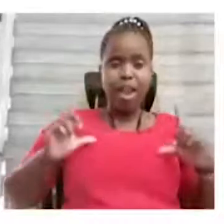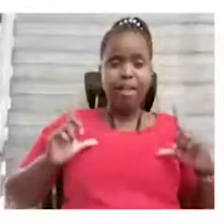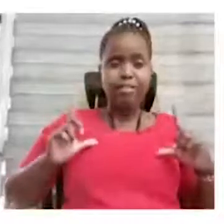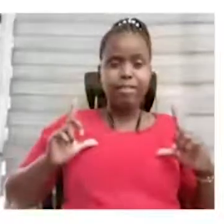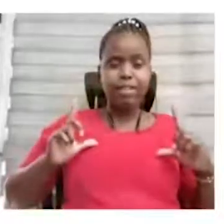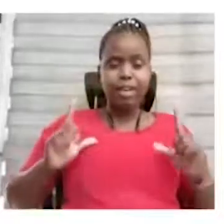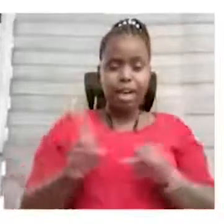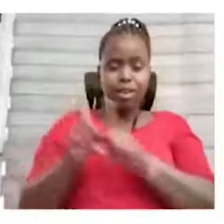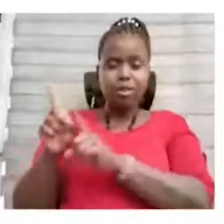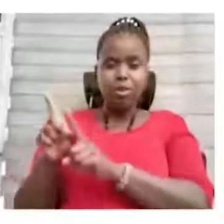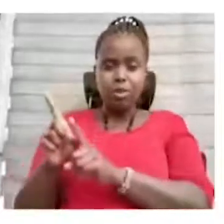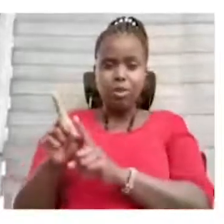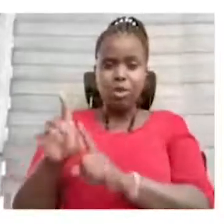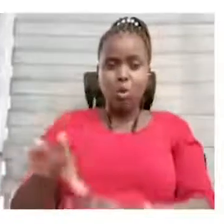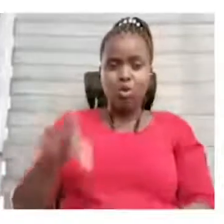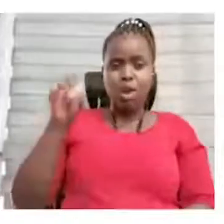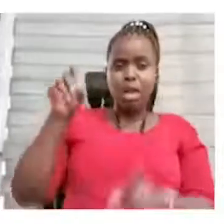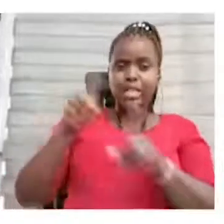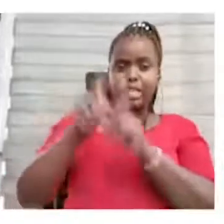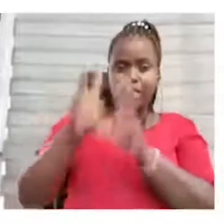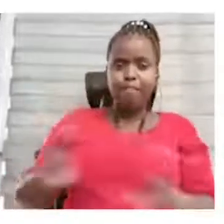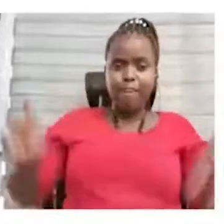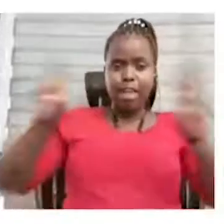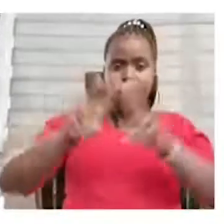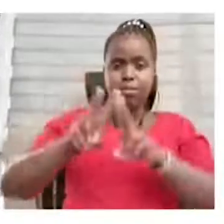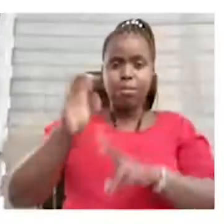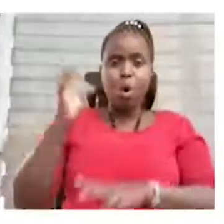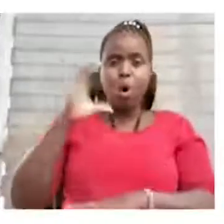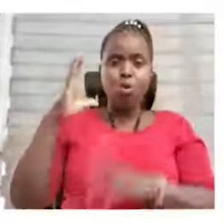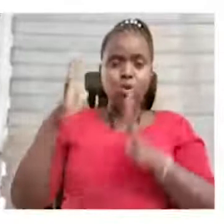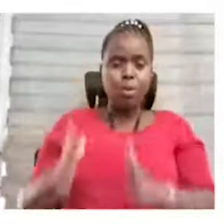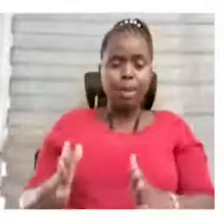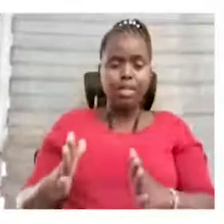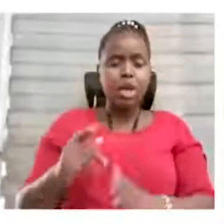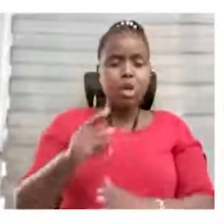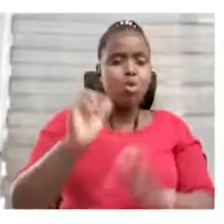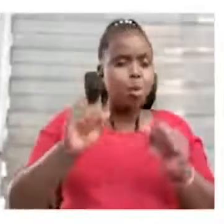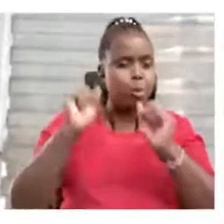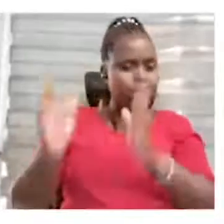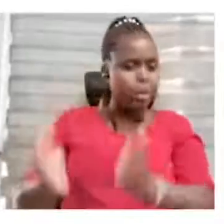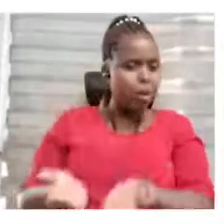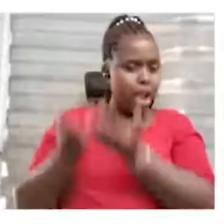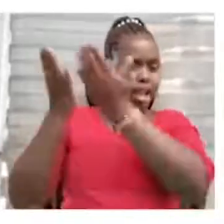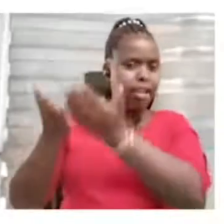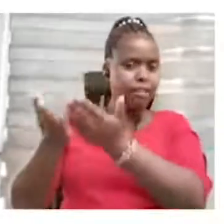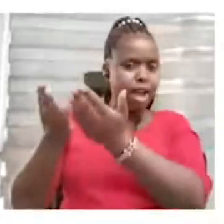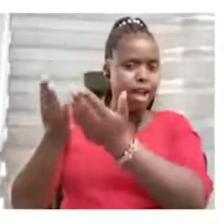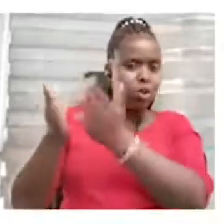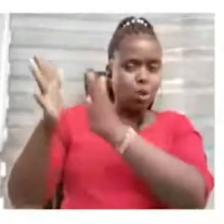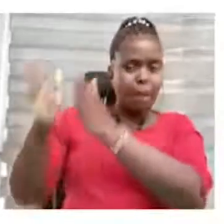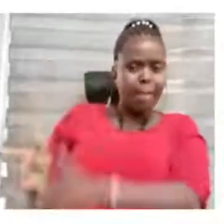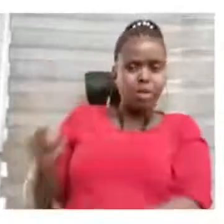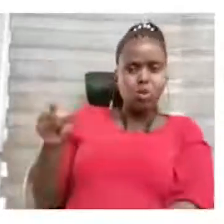a viable consumer segment. How can you deliver to a segment if they're